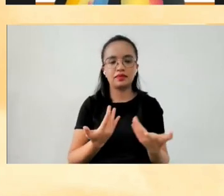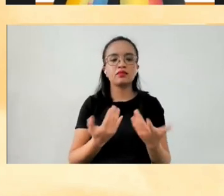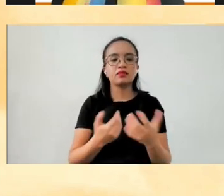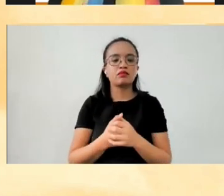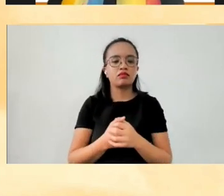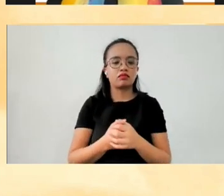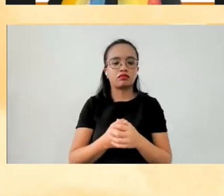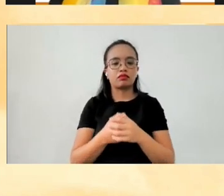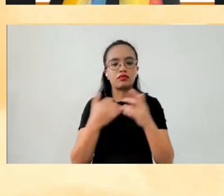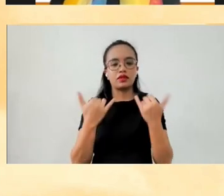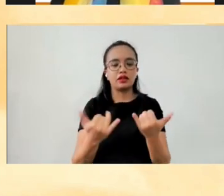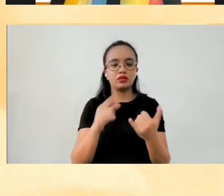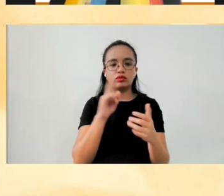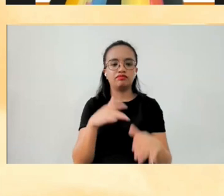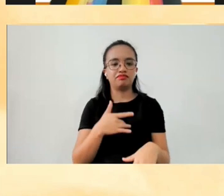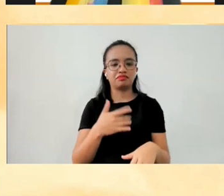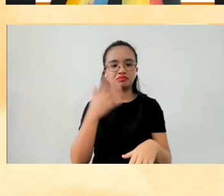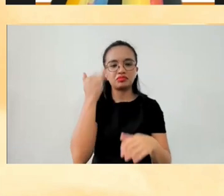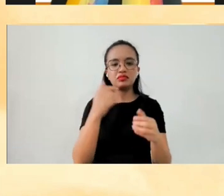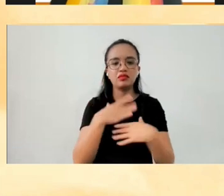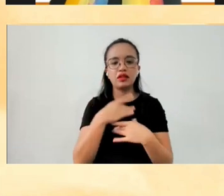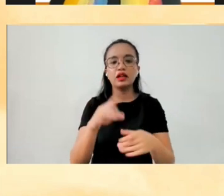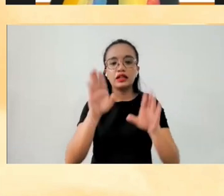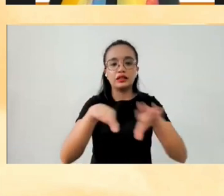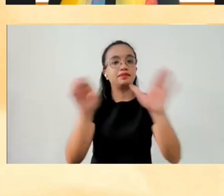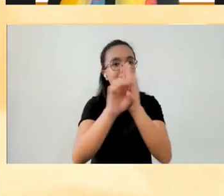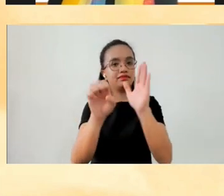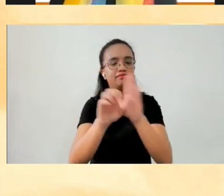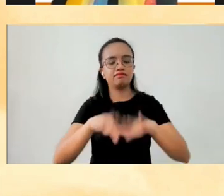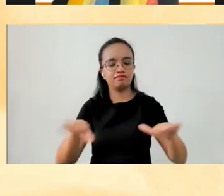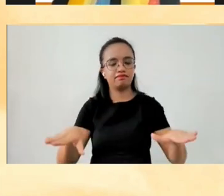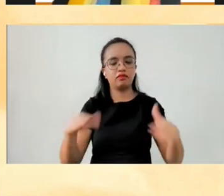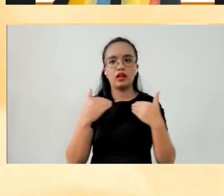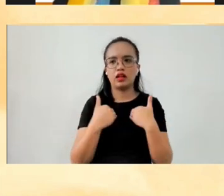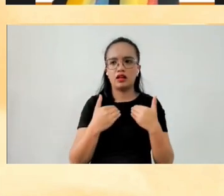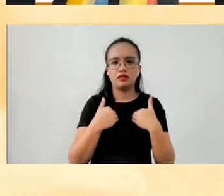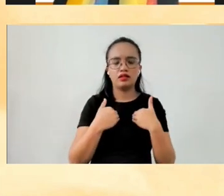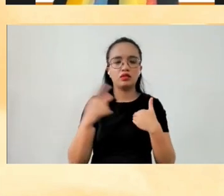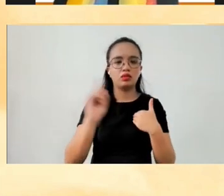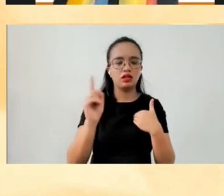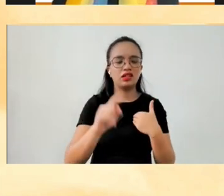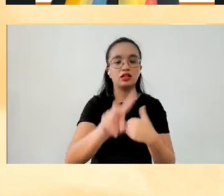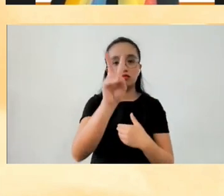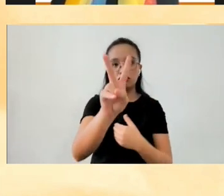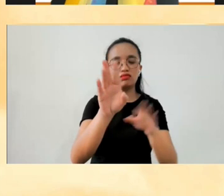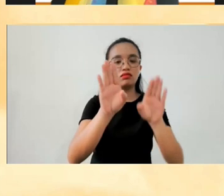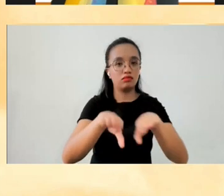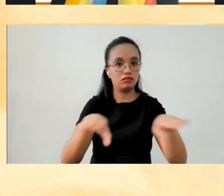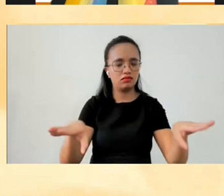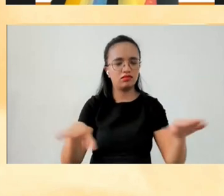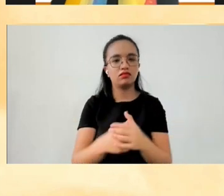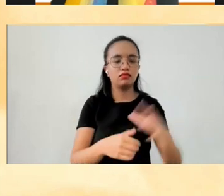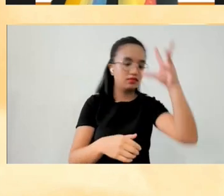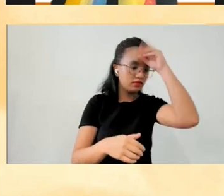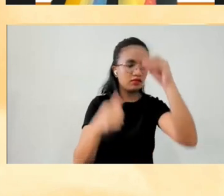the numbing is very interesting because children, for example, I had the case of two children, boy and a